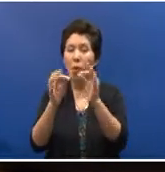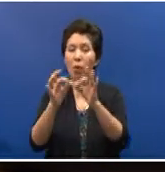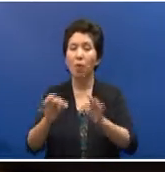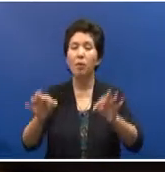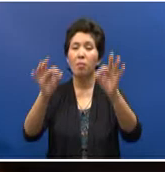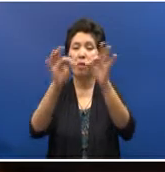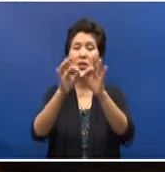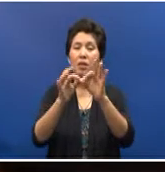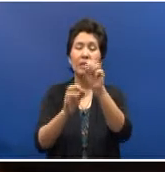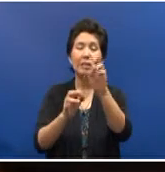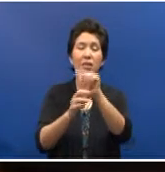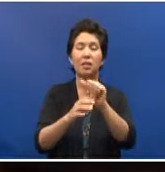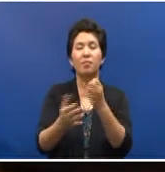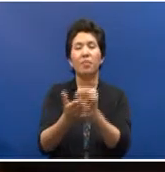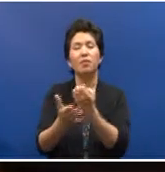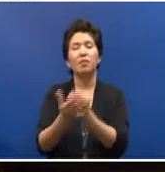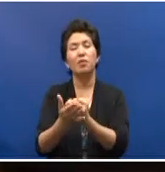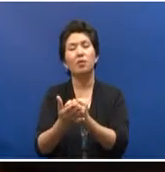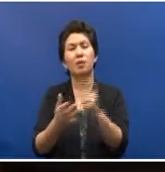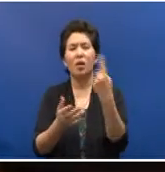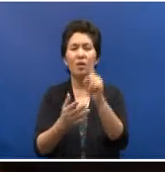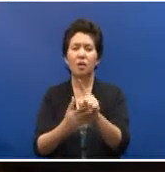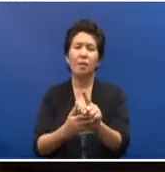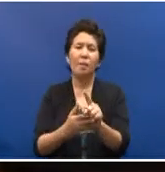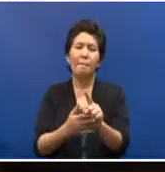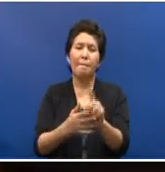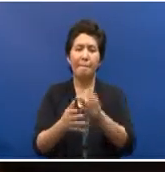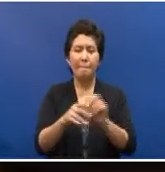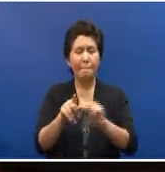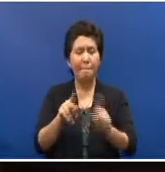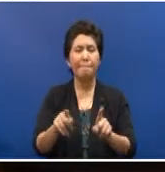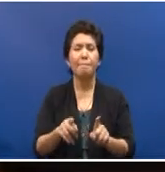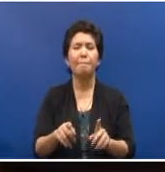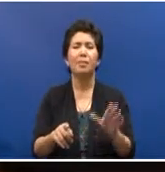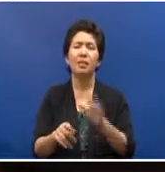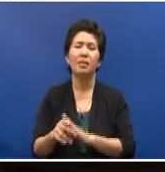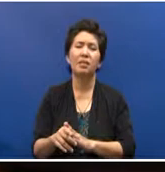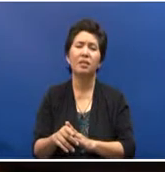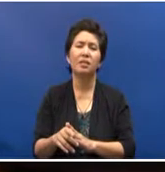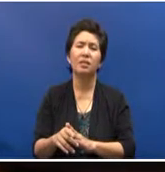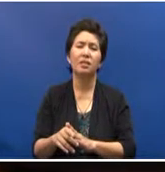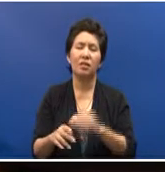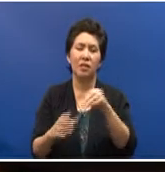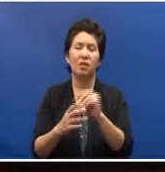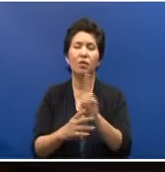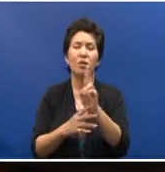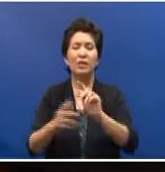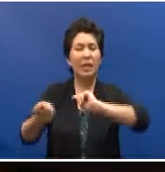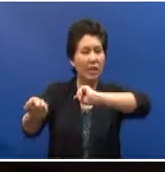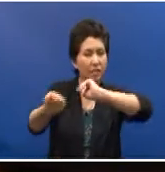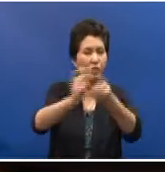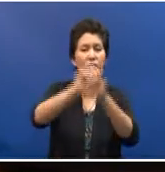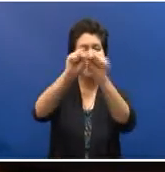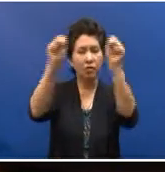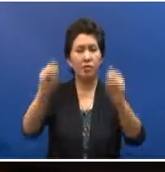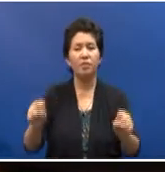on subsistence economy, just to make ends meet, yet they infuse their exchange